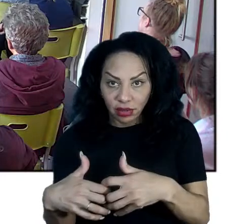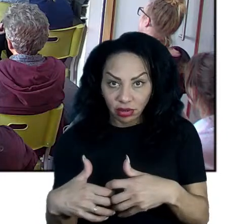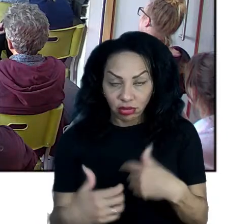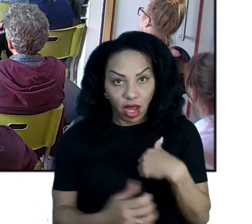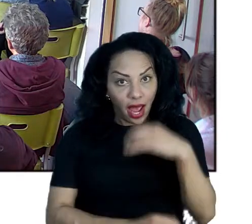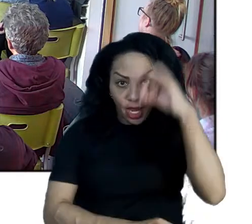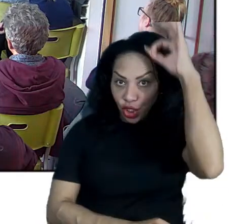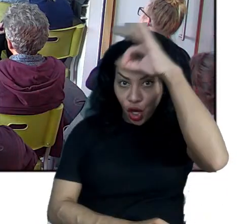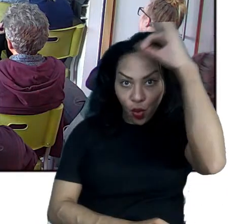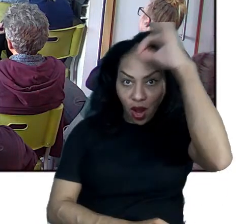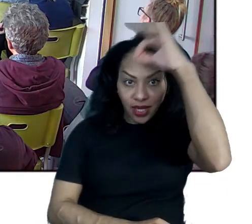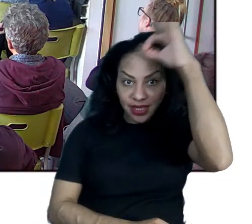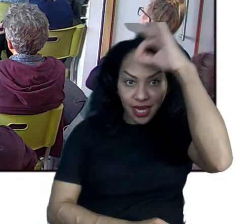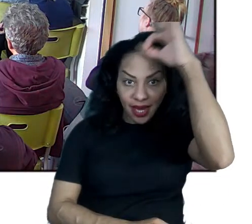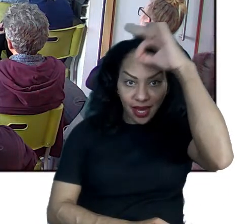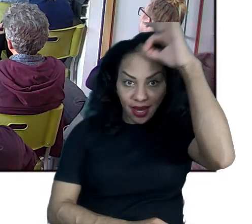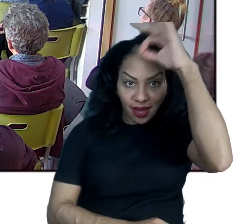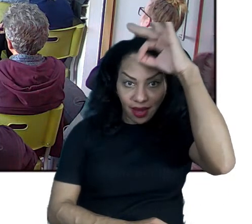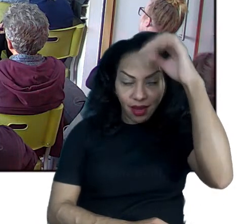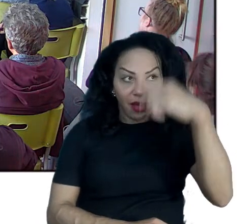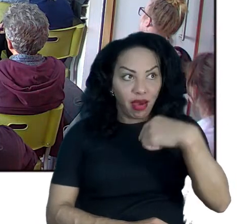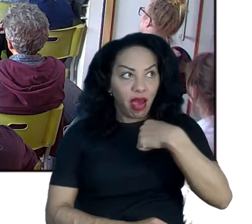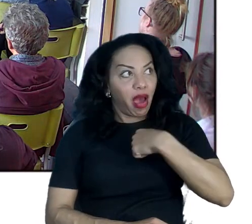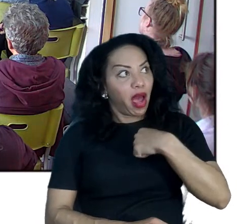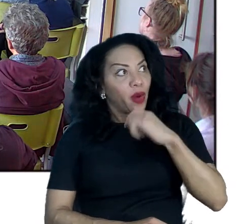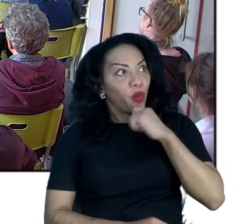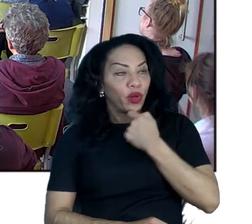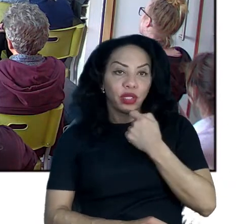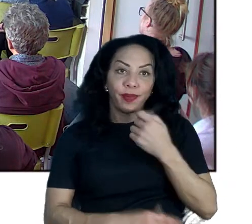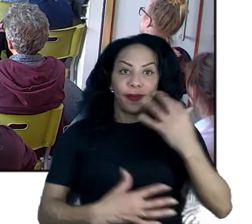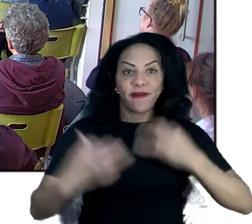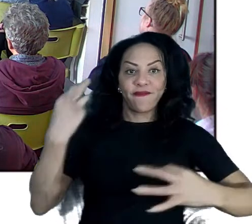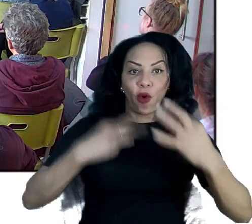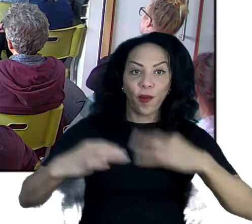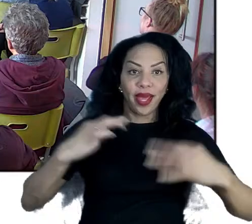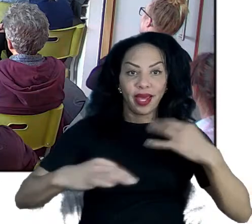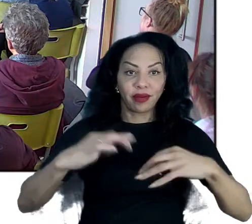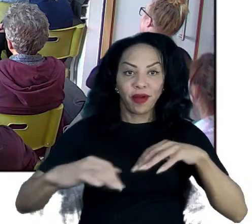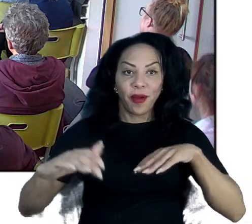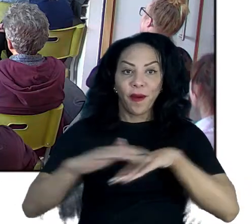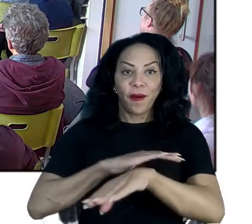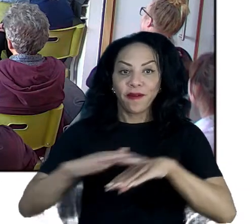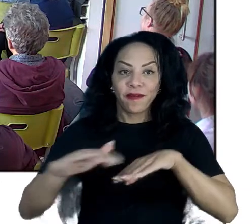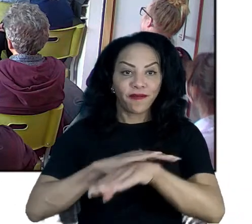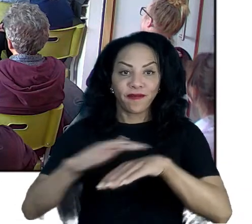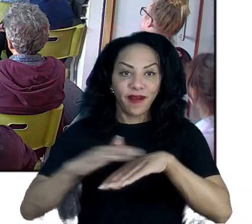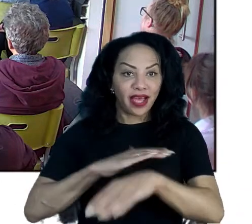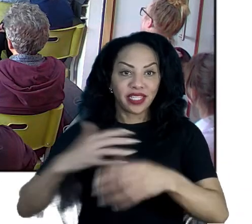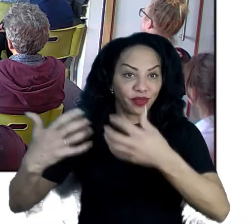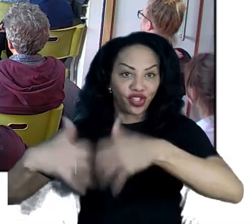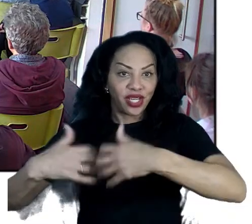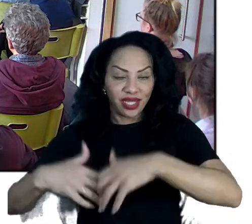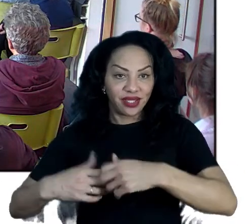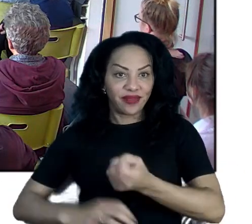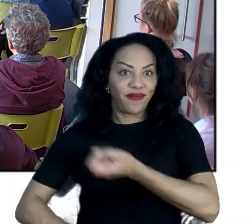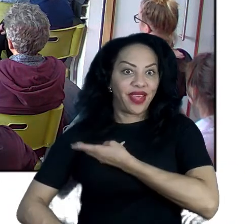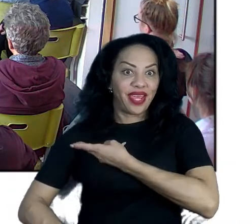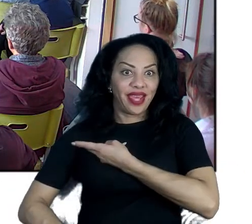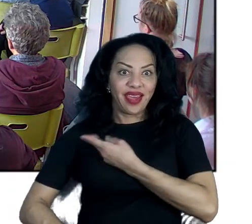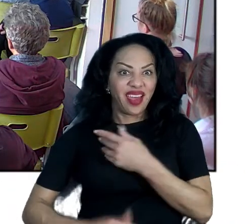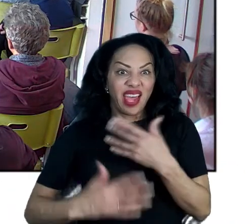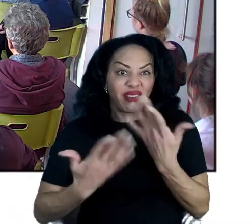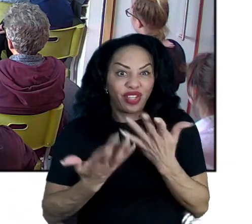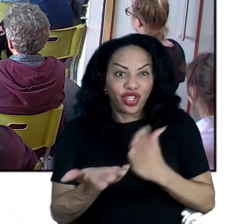that I was going to be performing with fax machines. It emerged out of the research. Yeah, and I knew that I